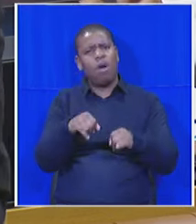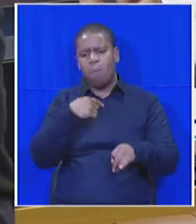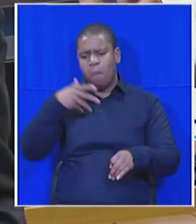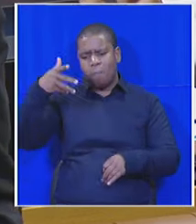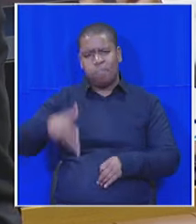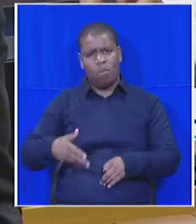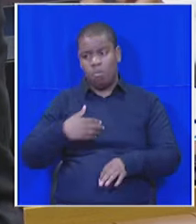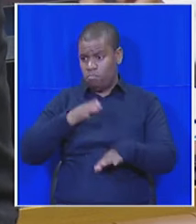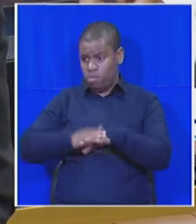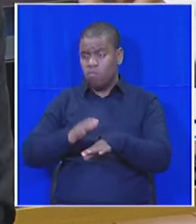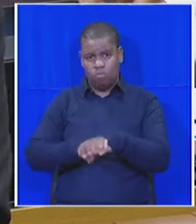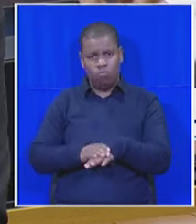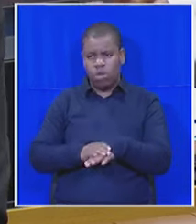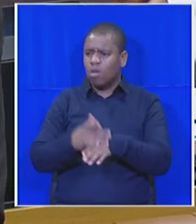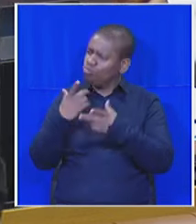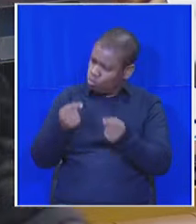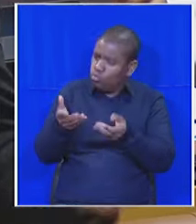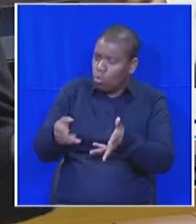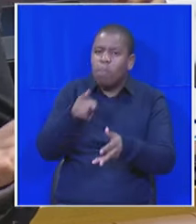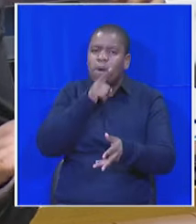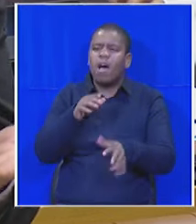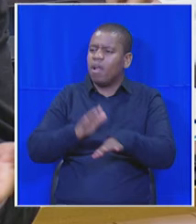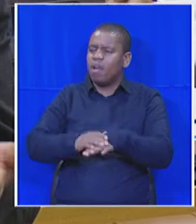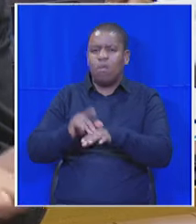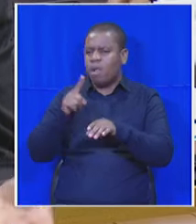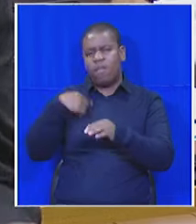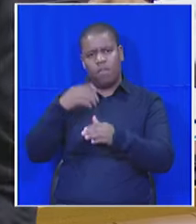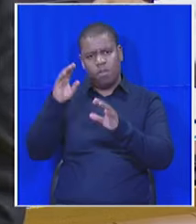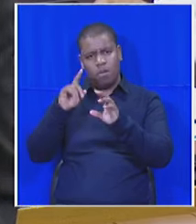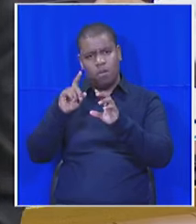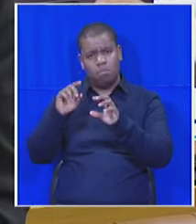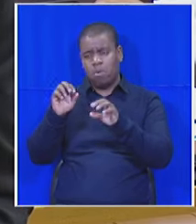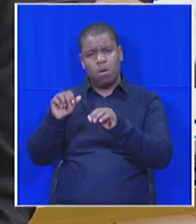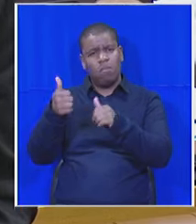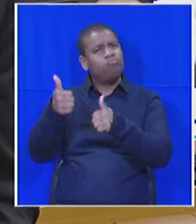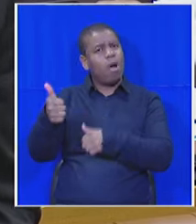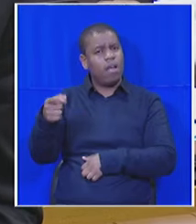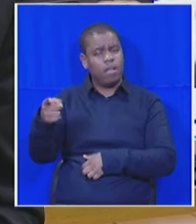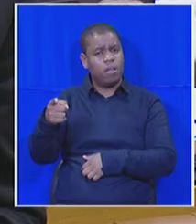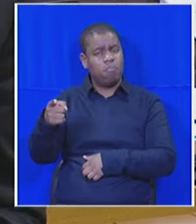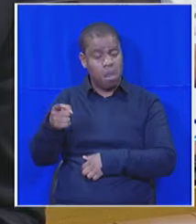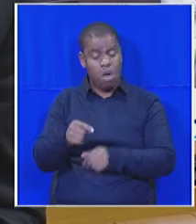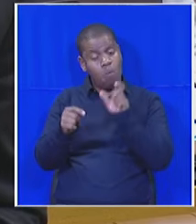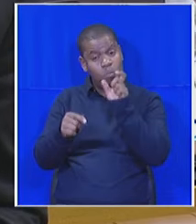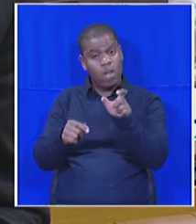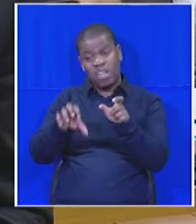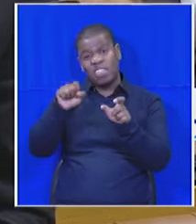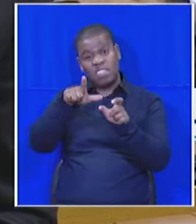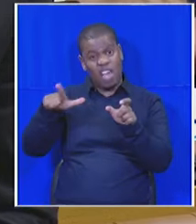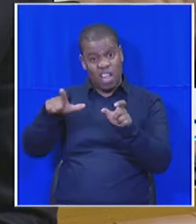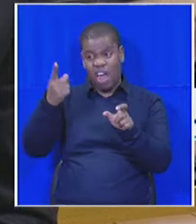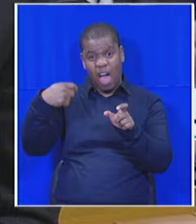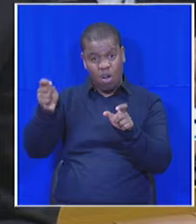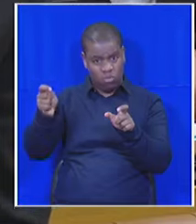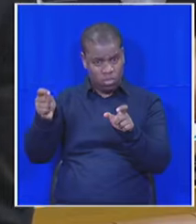we can go that route, but I don't think it's appropriate. And I'd ask a ruling from you whether the word sellout is an appropriate